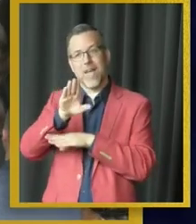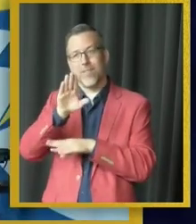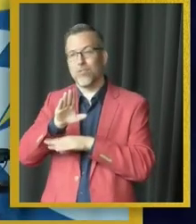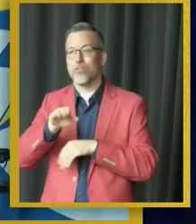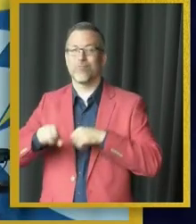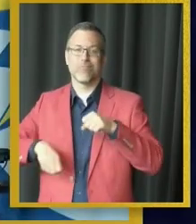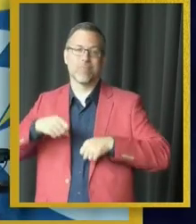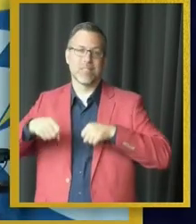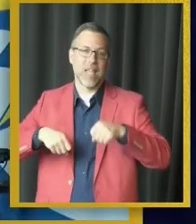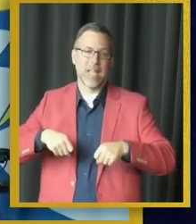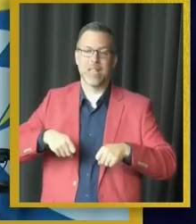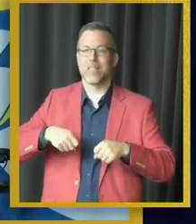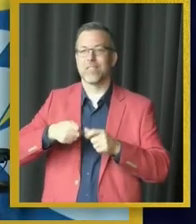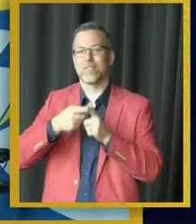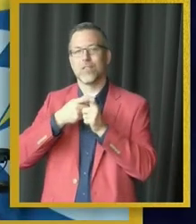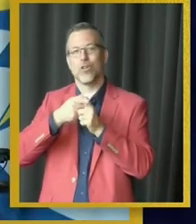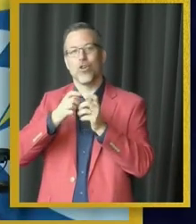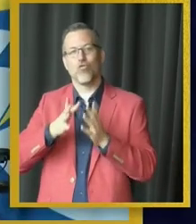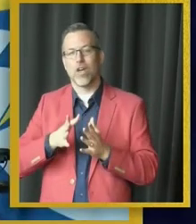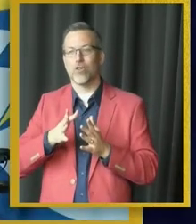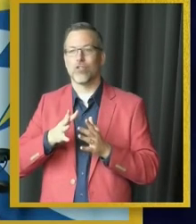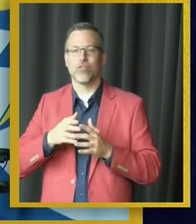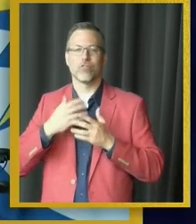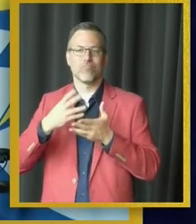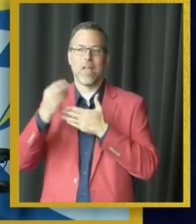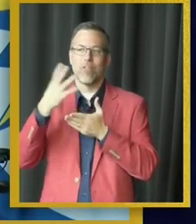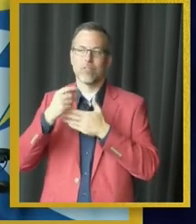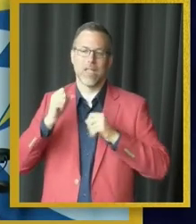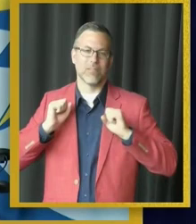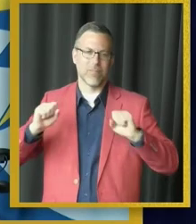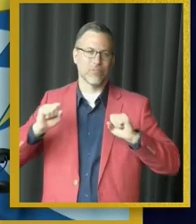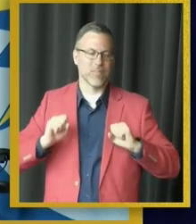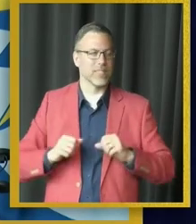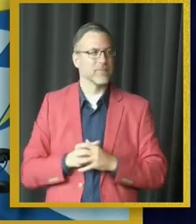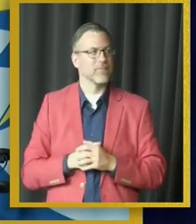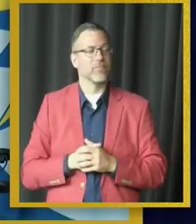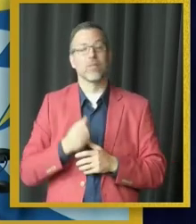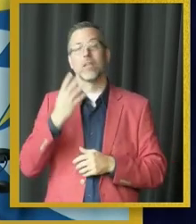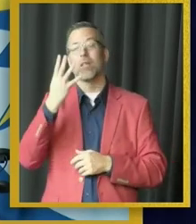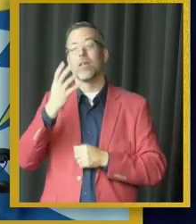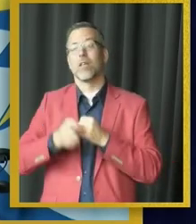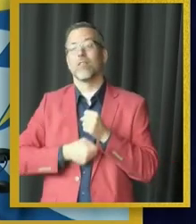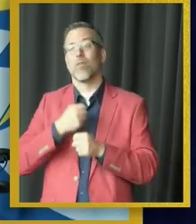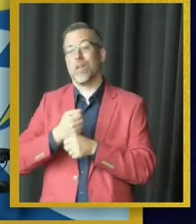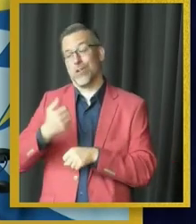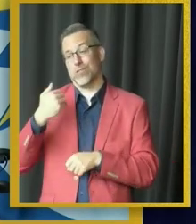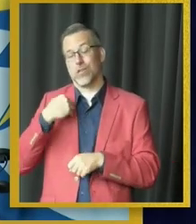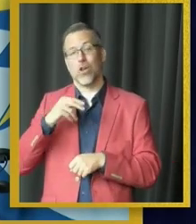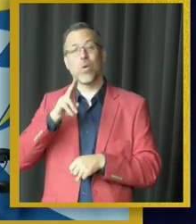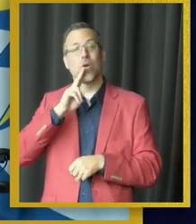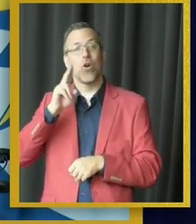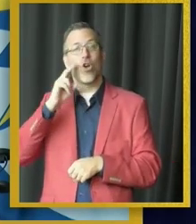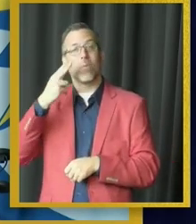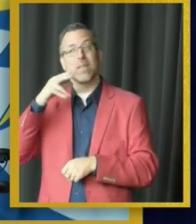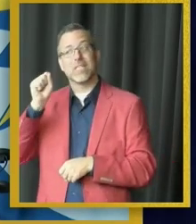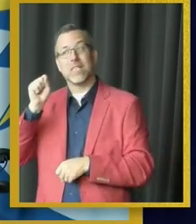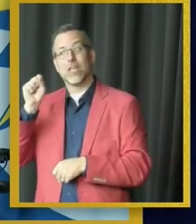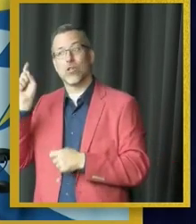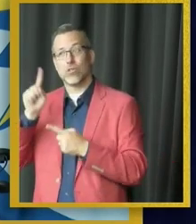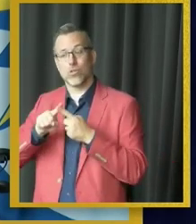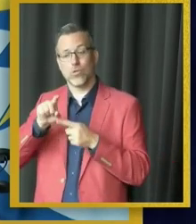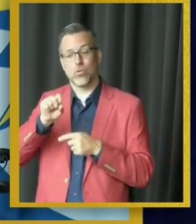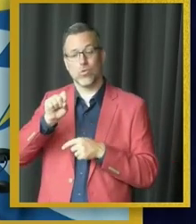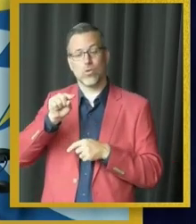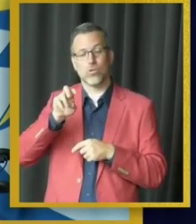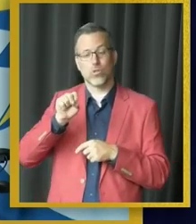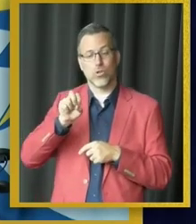Cyclists and runners are hitting our greenways to get some exercise. Now, 4 years ago, traveling from Hermitage Hills neighborhood to the Stones River